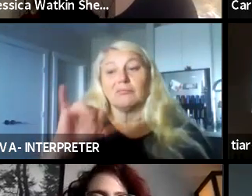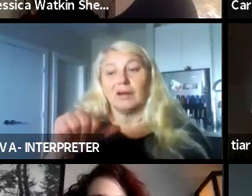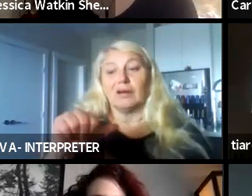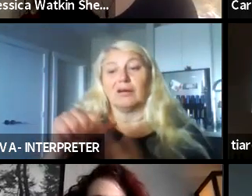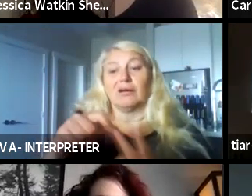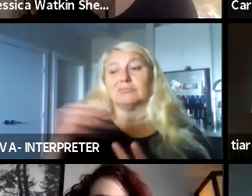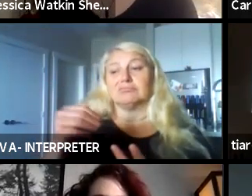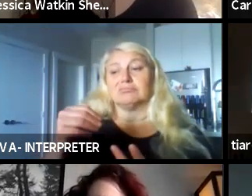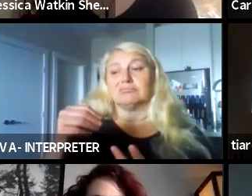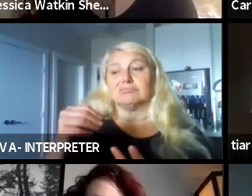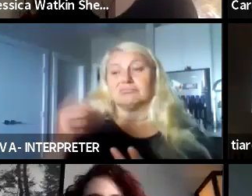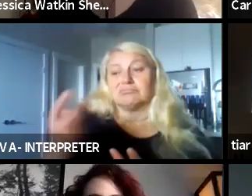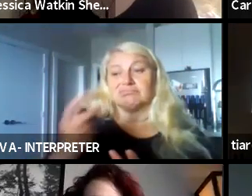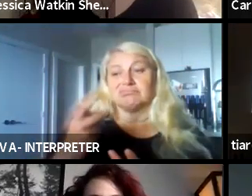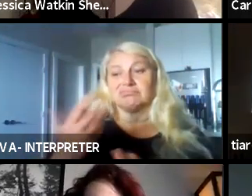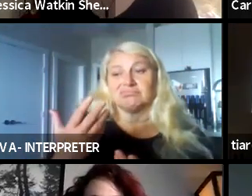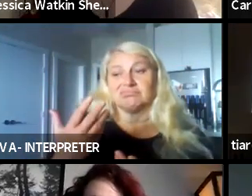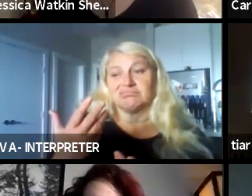publicly,